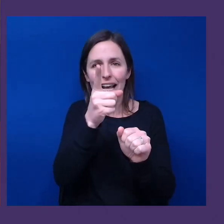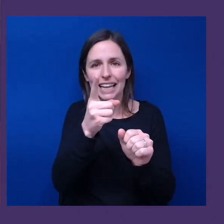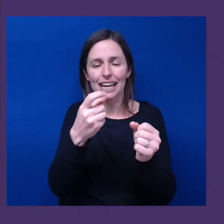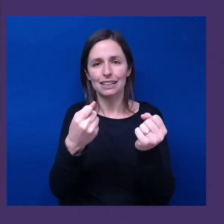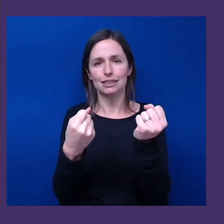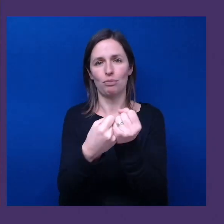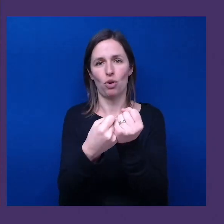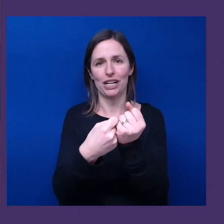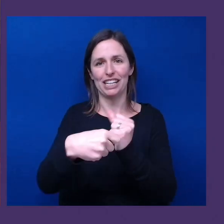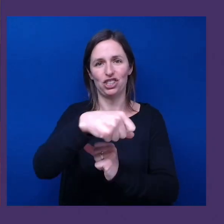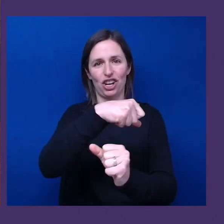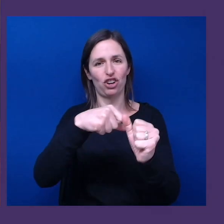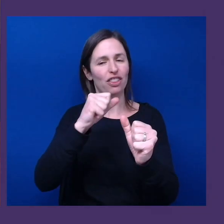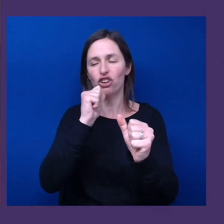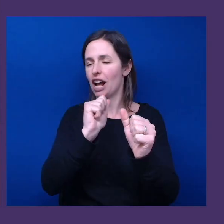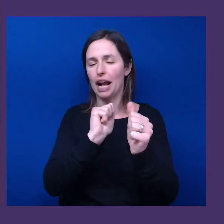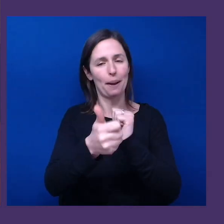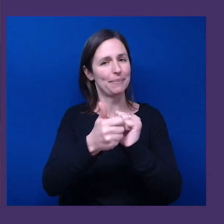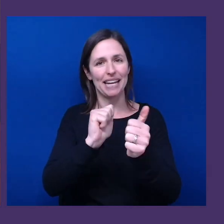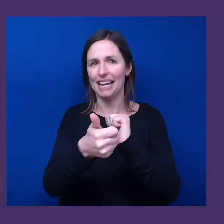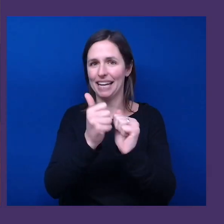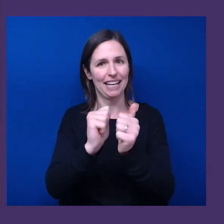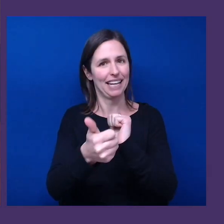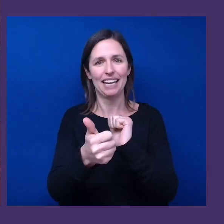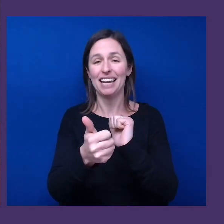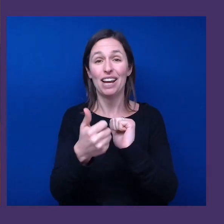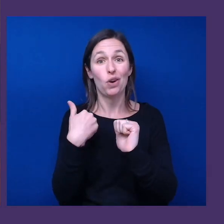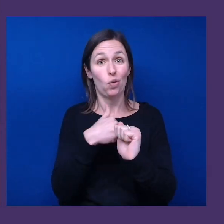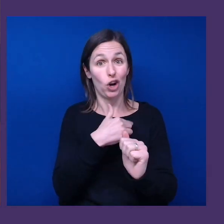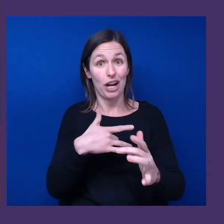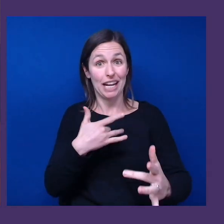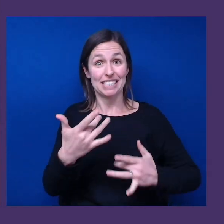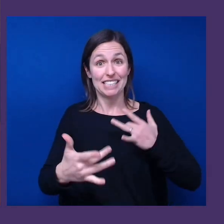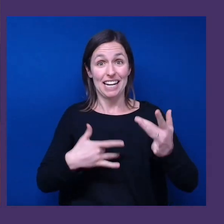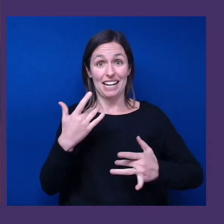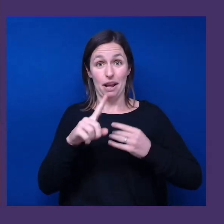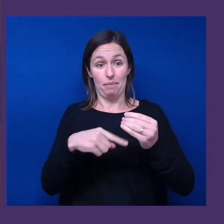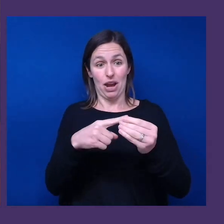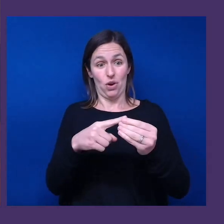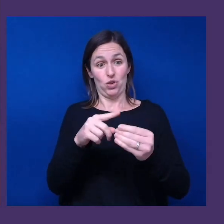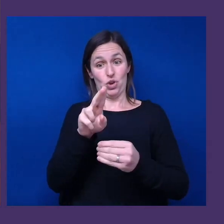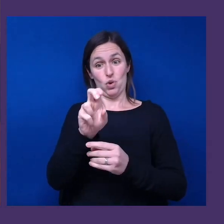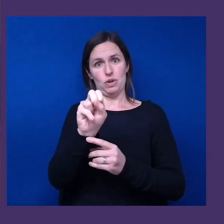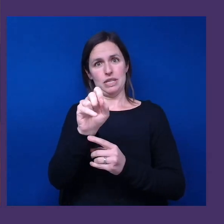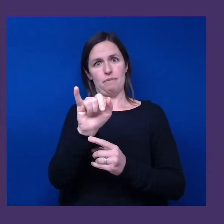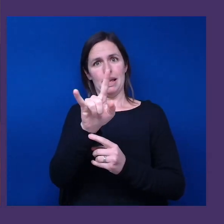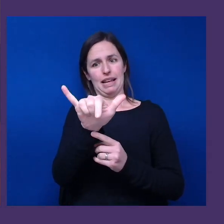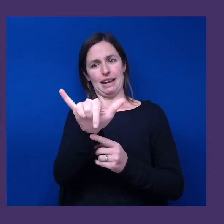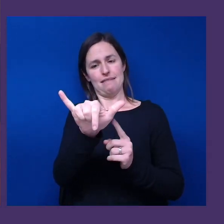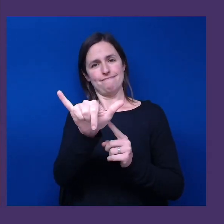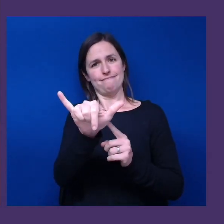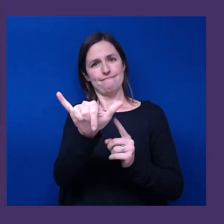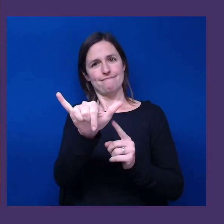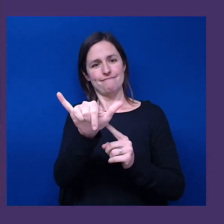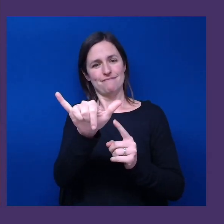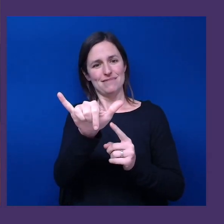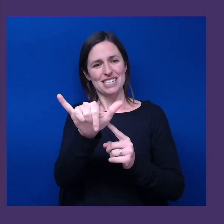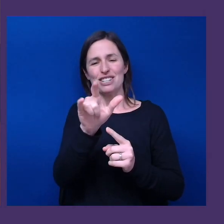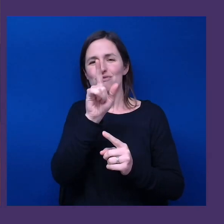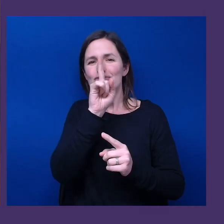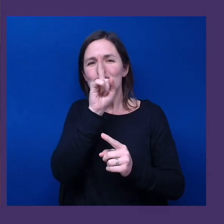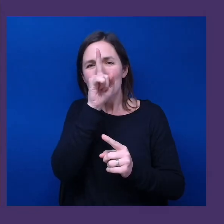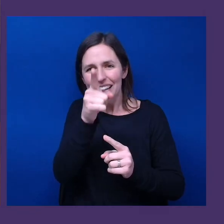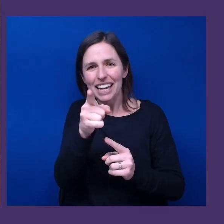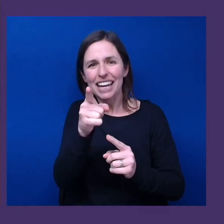one of the things we're excited about as we focus on usability, there's quite a lot of there's a population that we